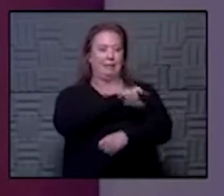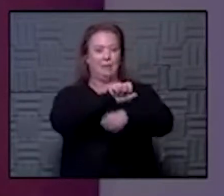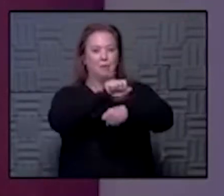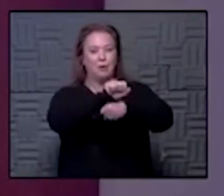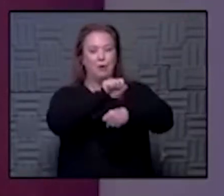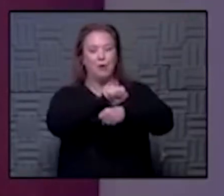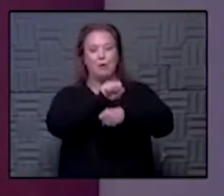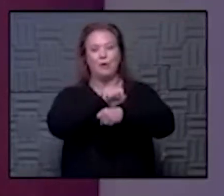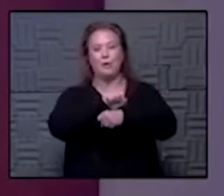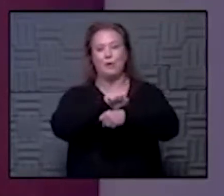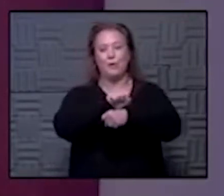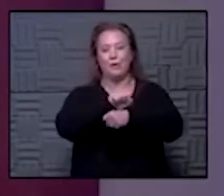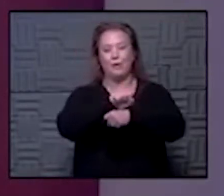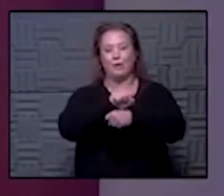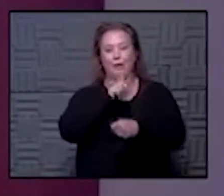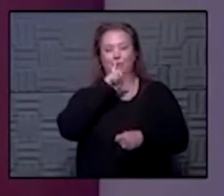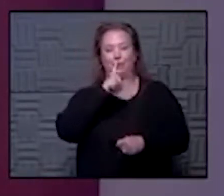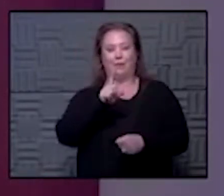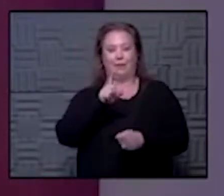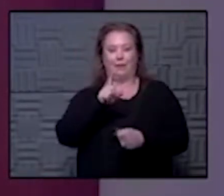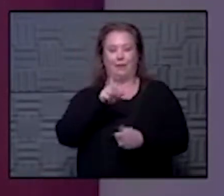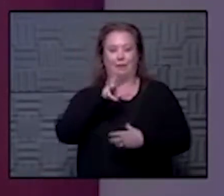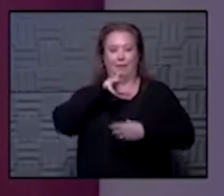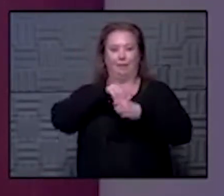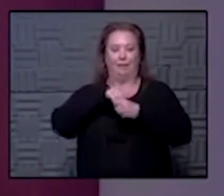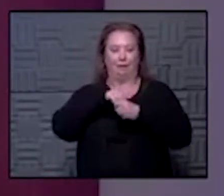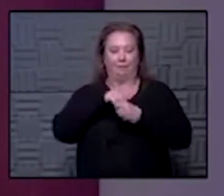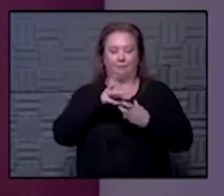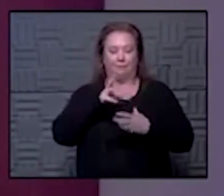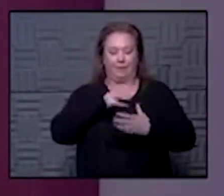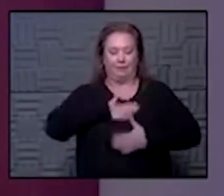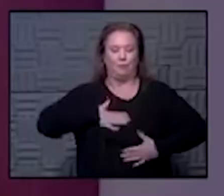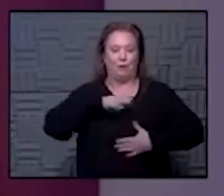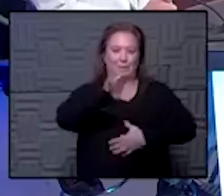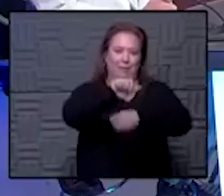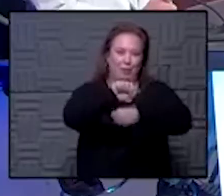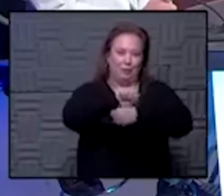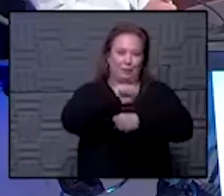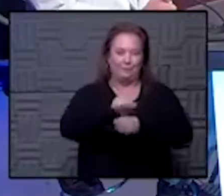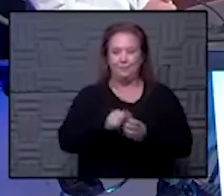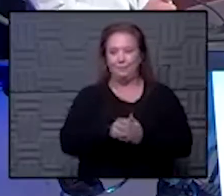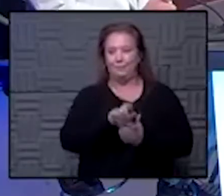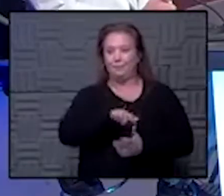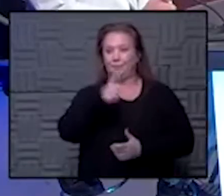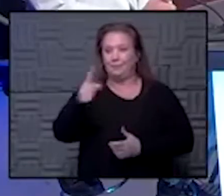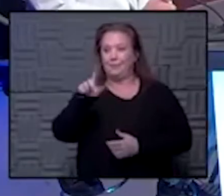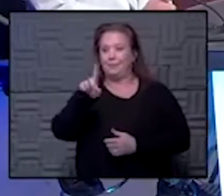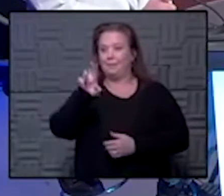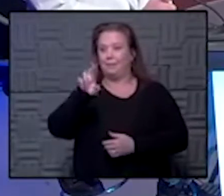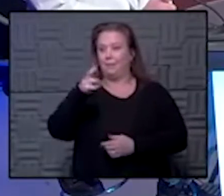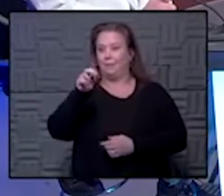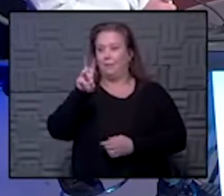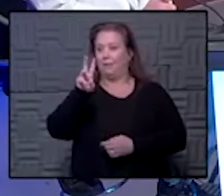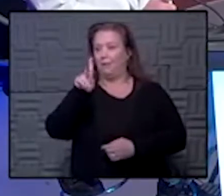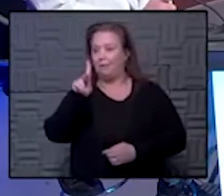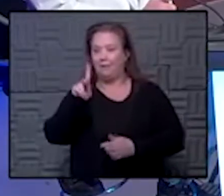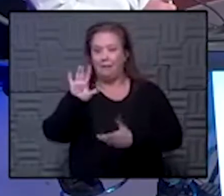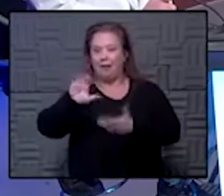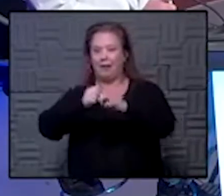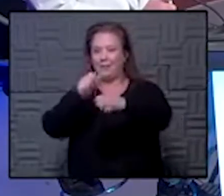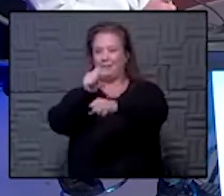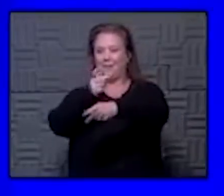and I really kind of get myself lost in it, and I enjoy that a lot. All right, Dr. Hawkinson, how do you take care of